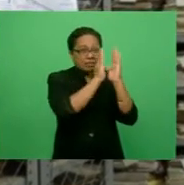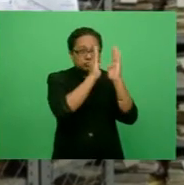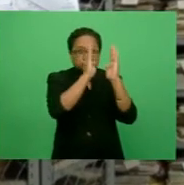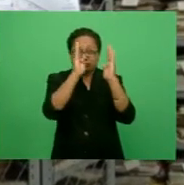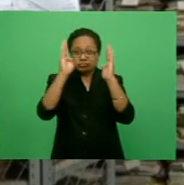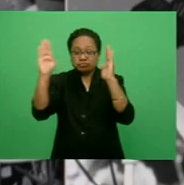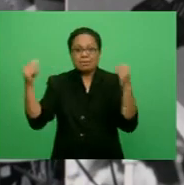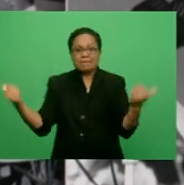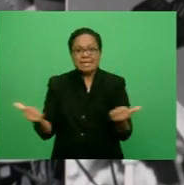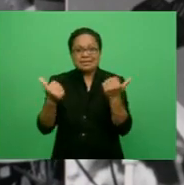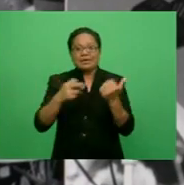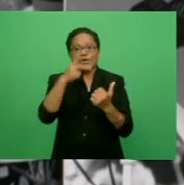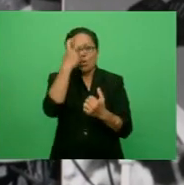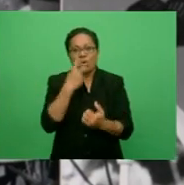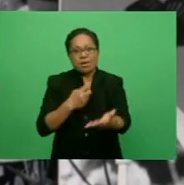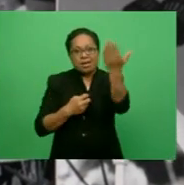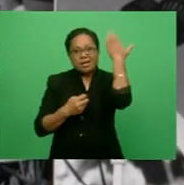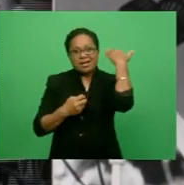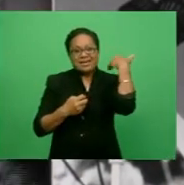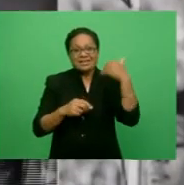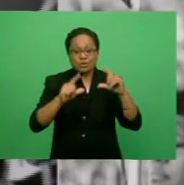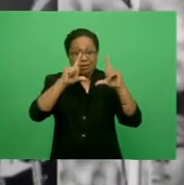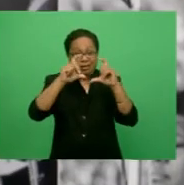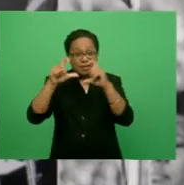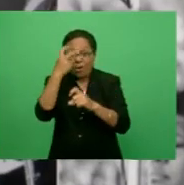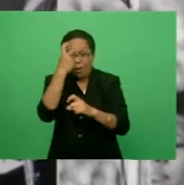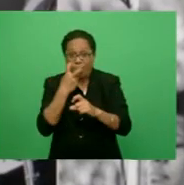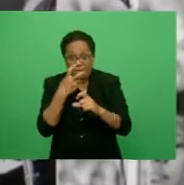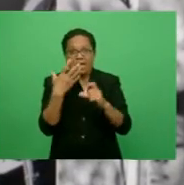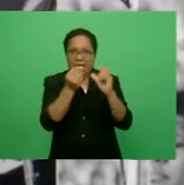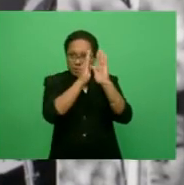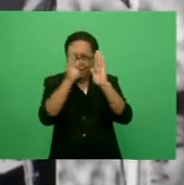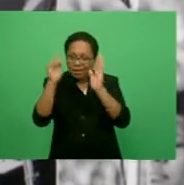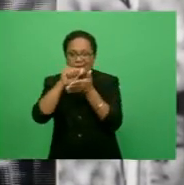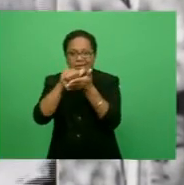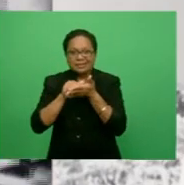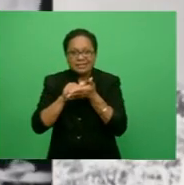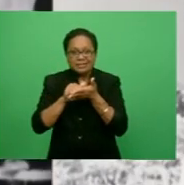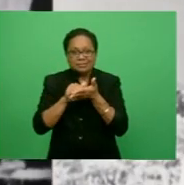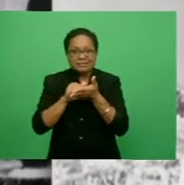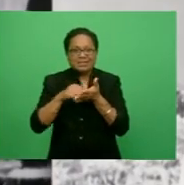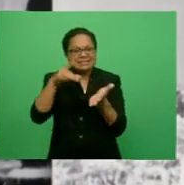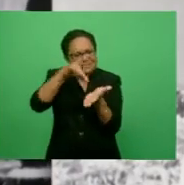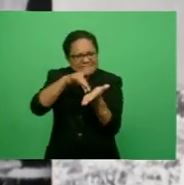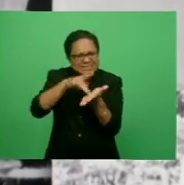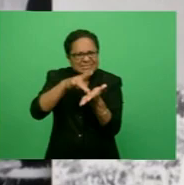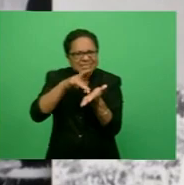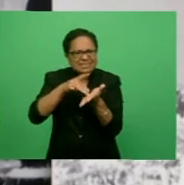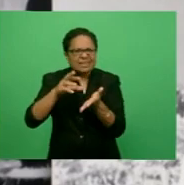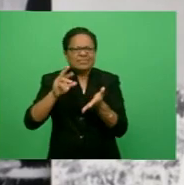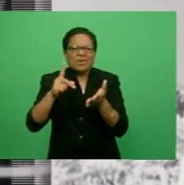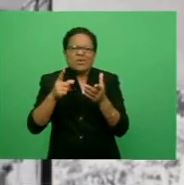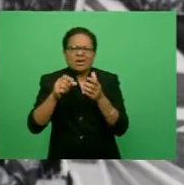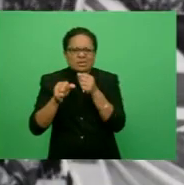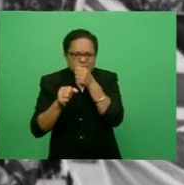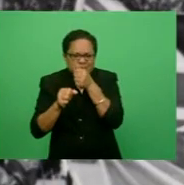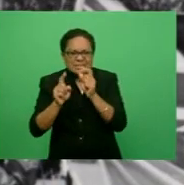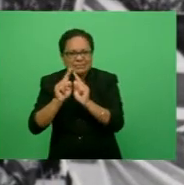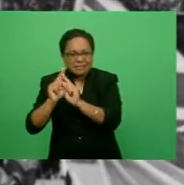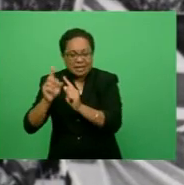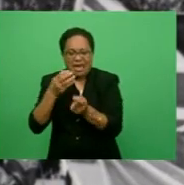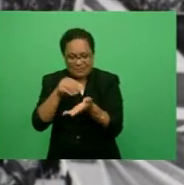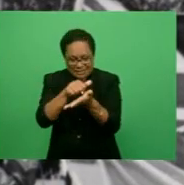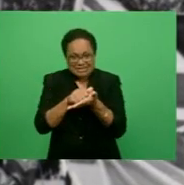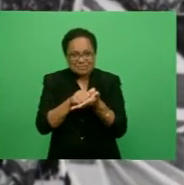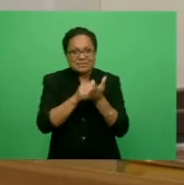Archives includes historical photographs and audiovisual materials. These materials are also in high demand right now from various